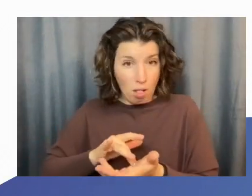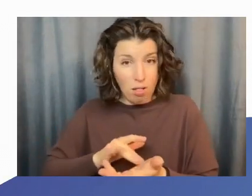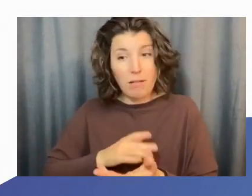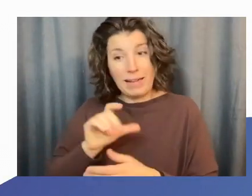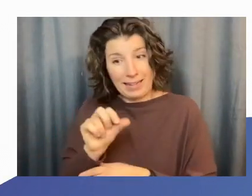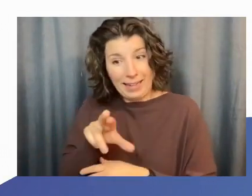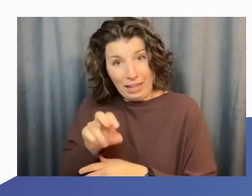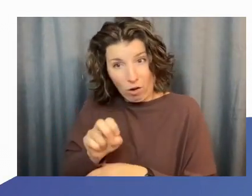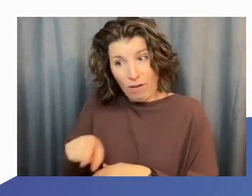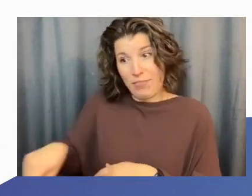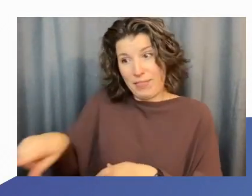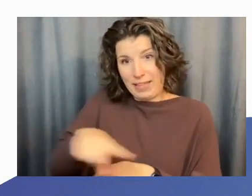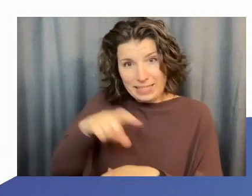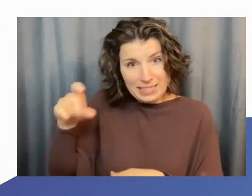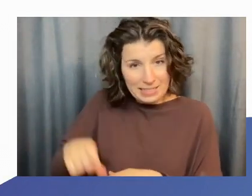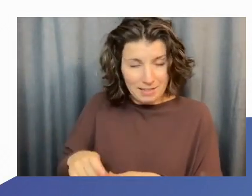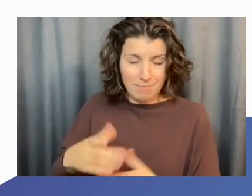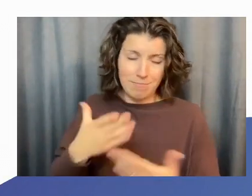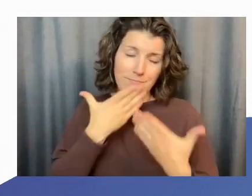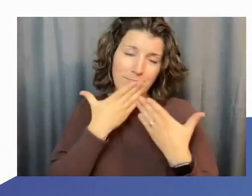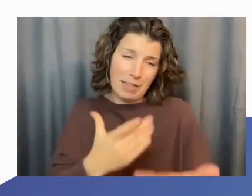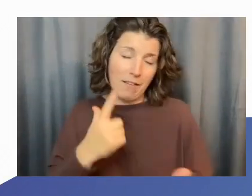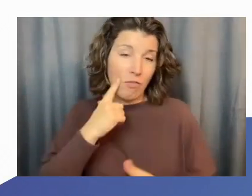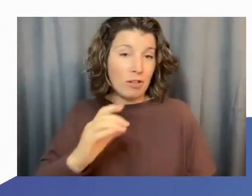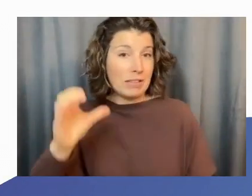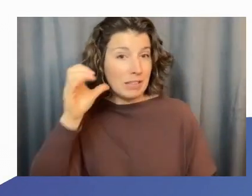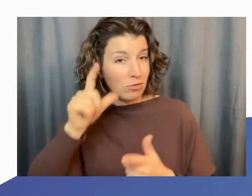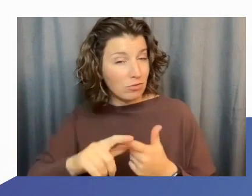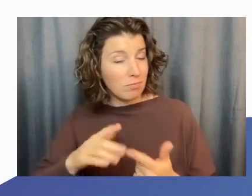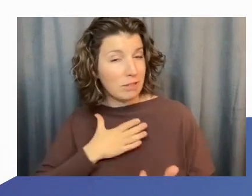care they need. Thank you for listening to my story.